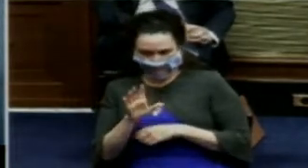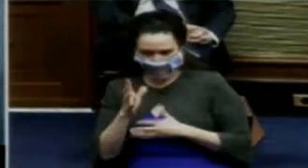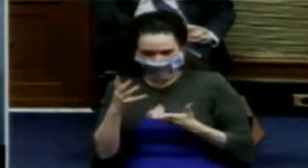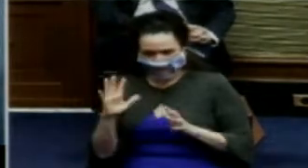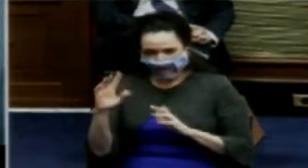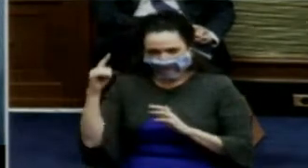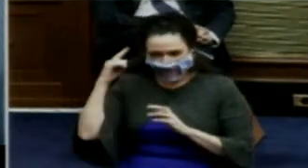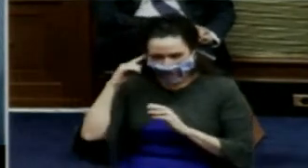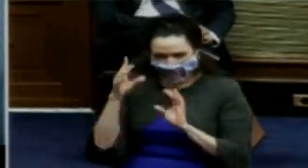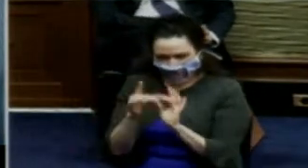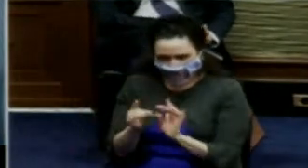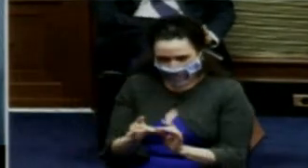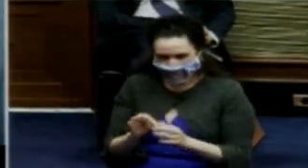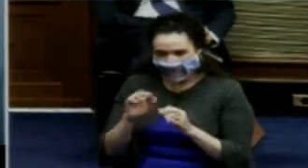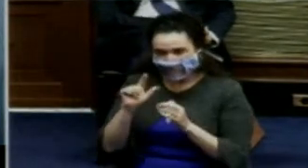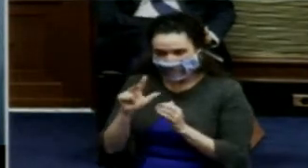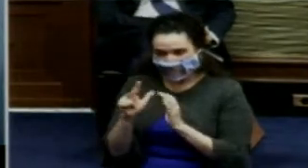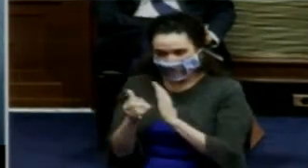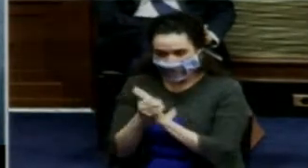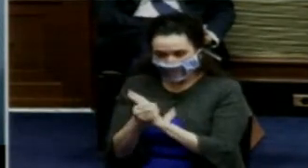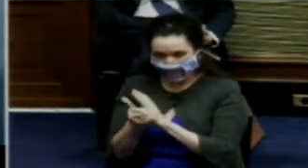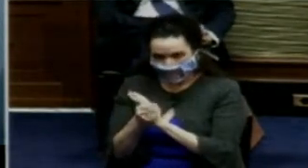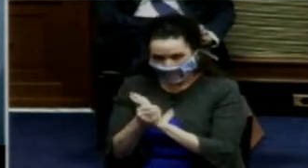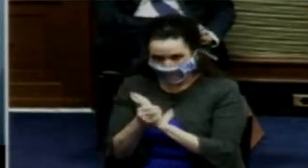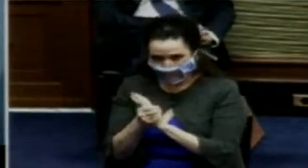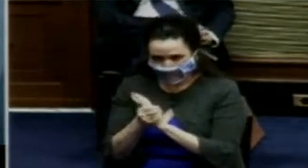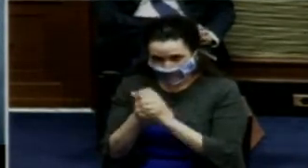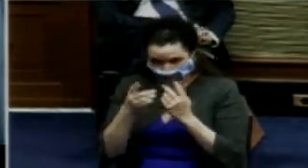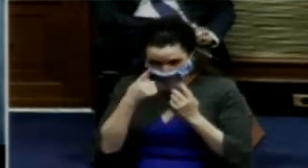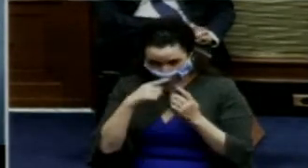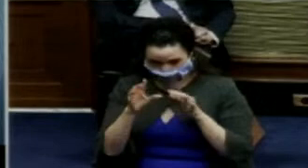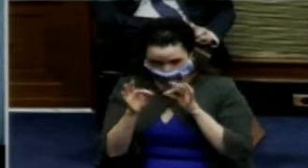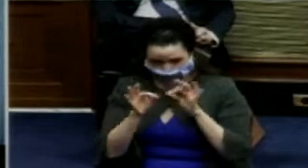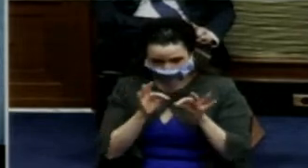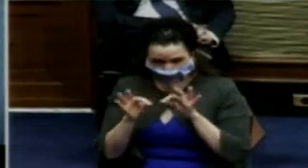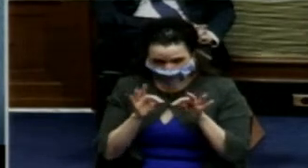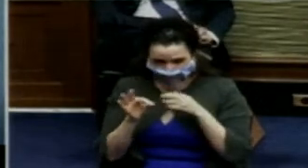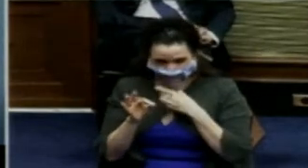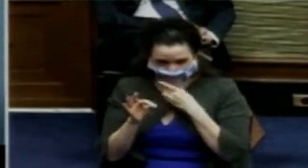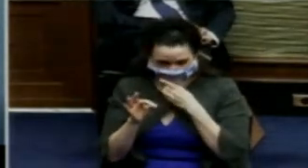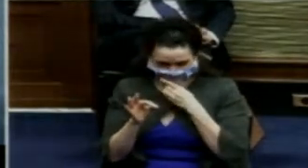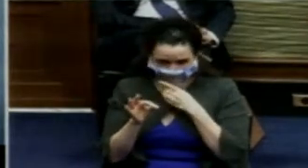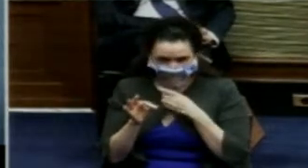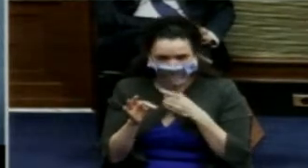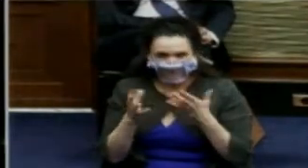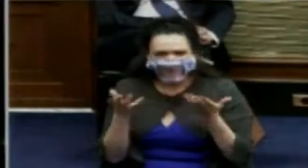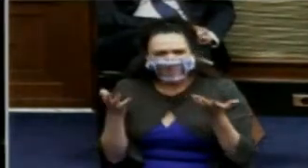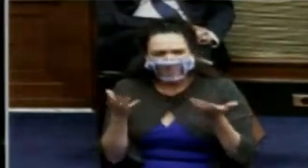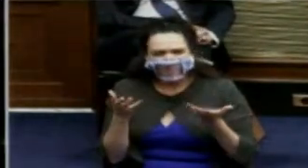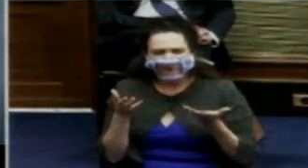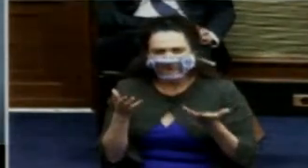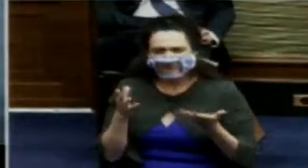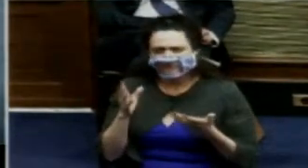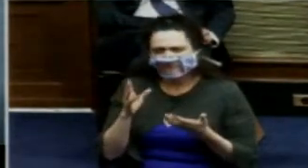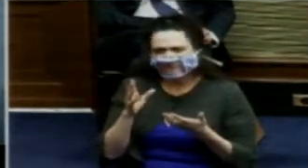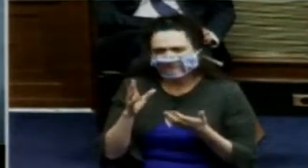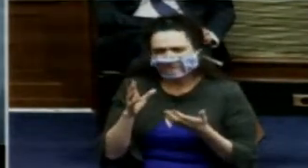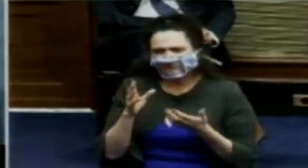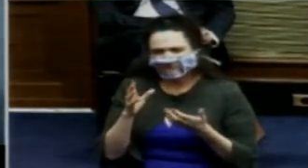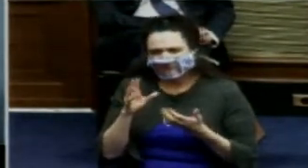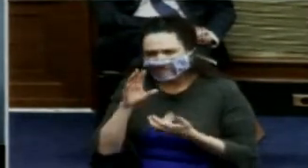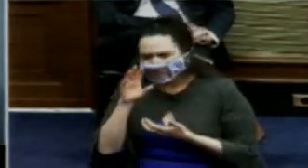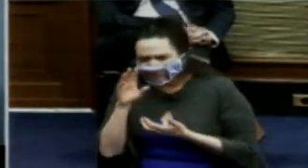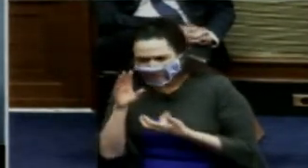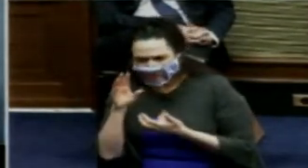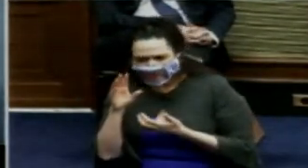the need for it to be addressed. But can you go over again what Maryland should